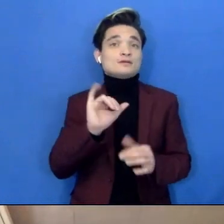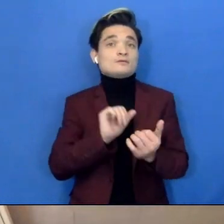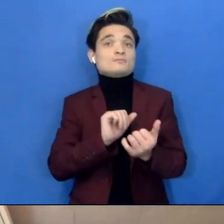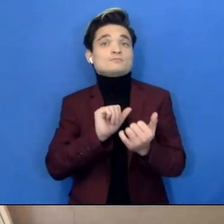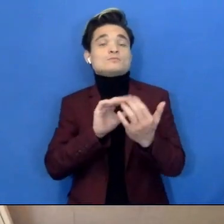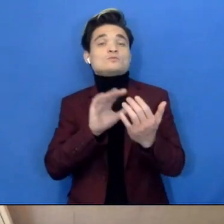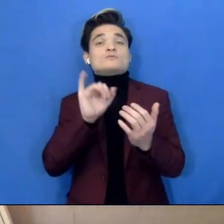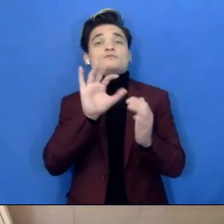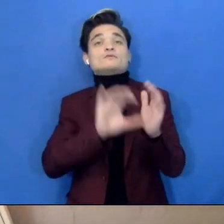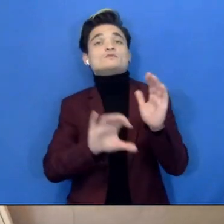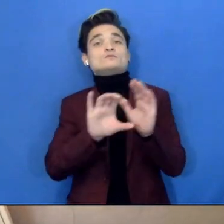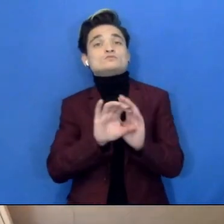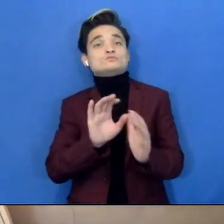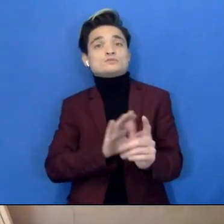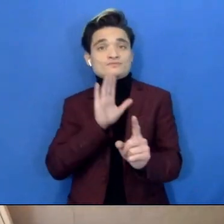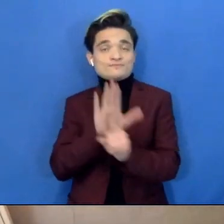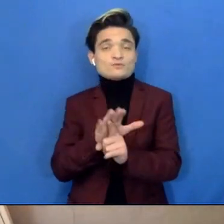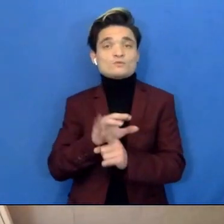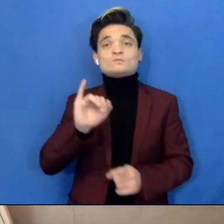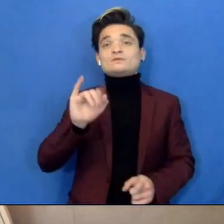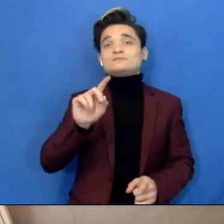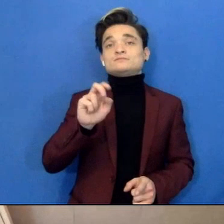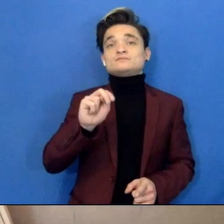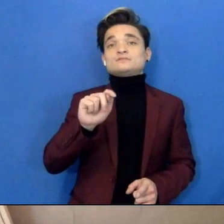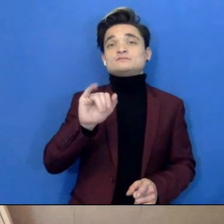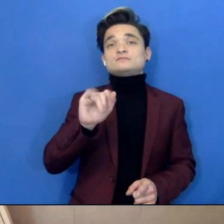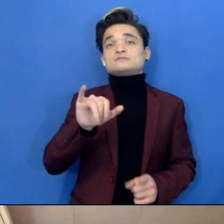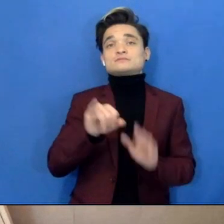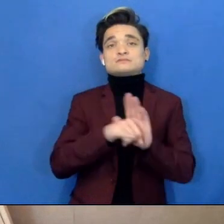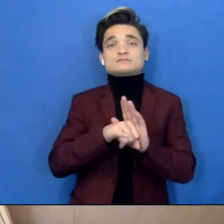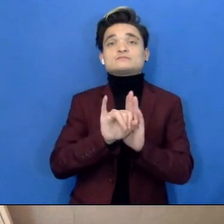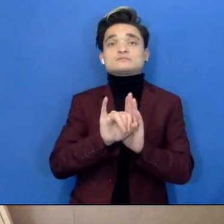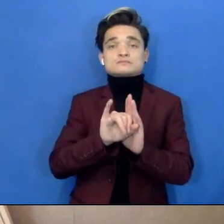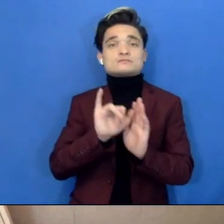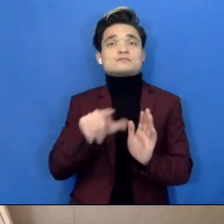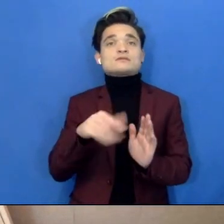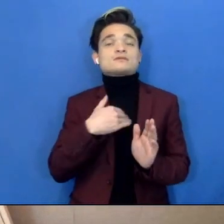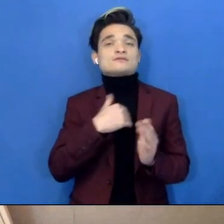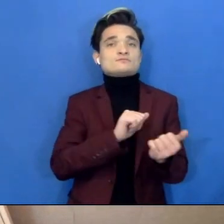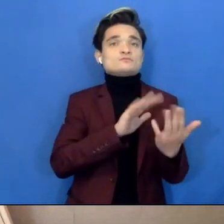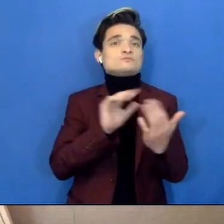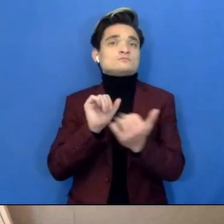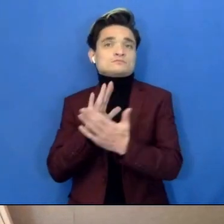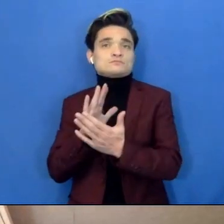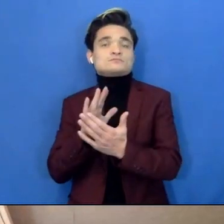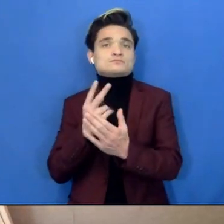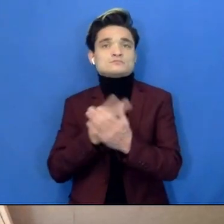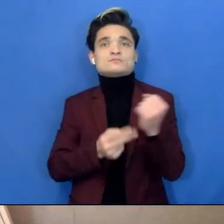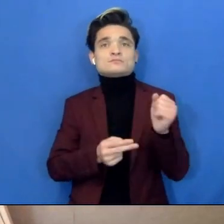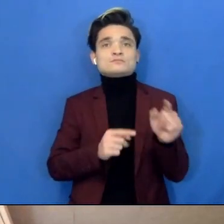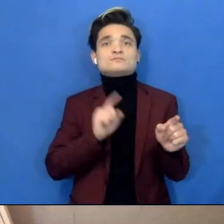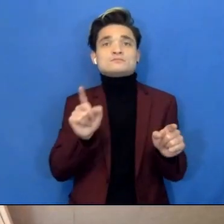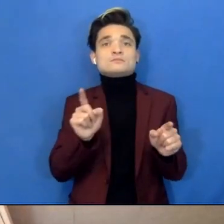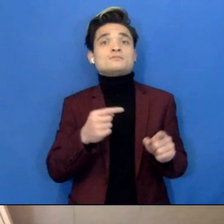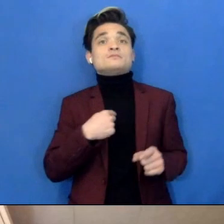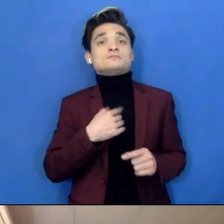would use language, right? So these are two very different ways of using language. And both of them are used in all works of fiction. We always have